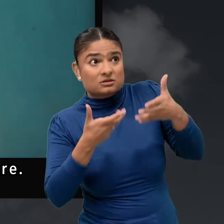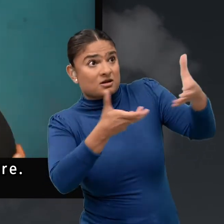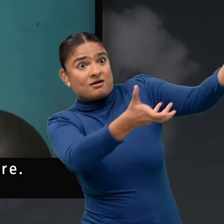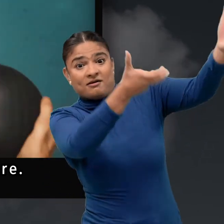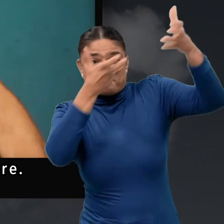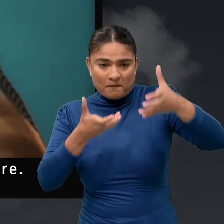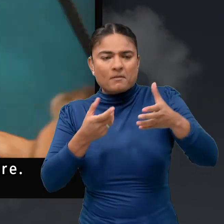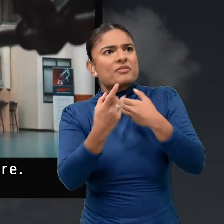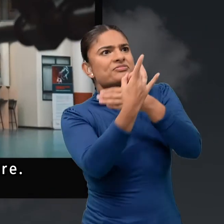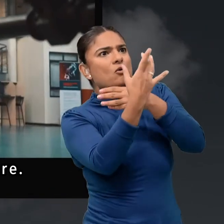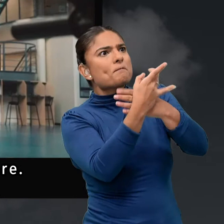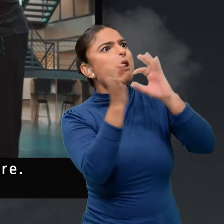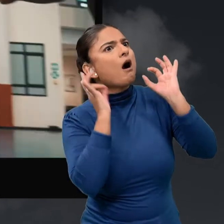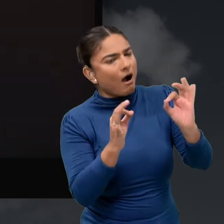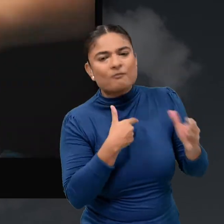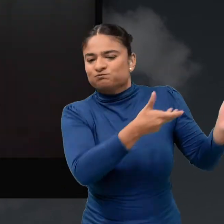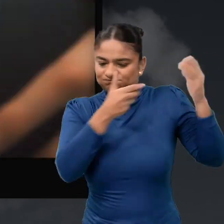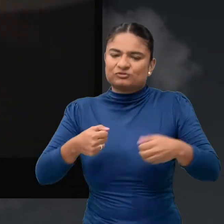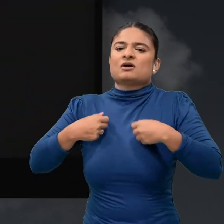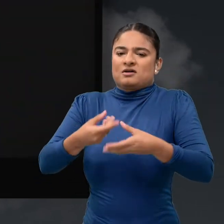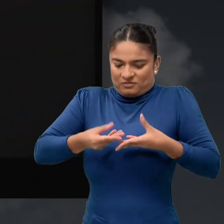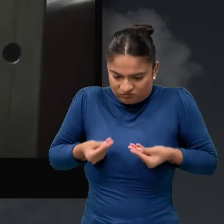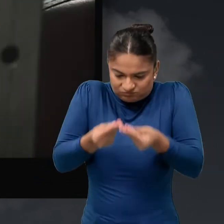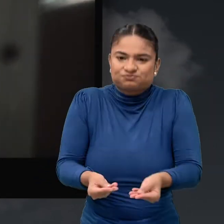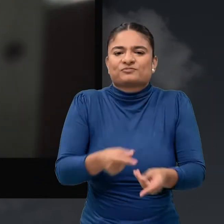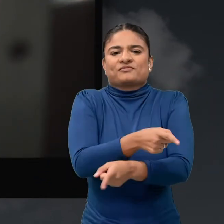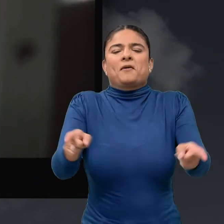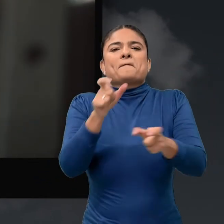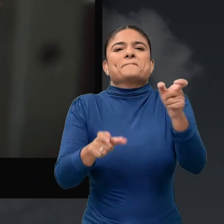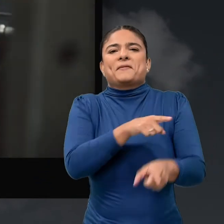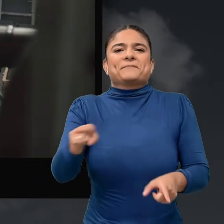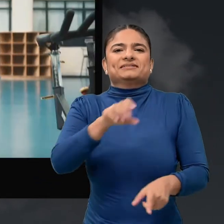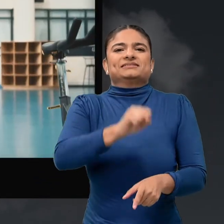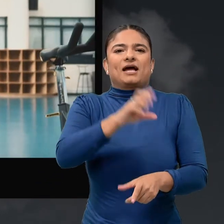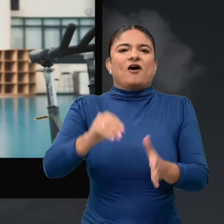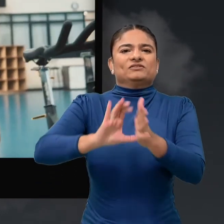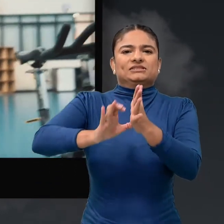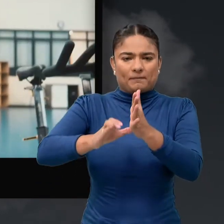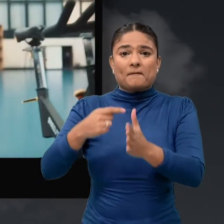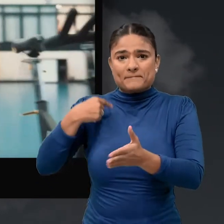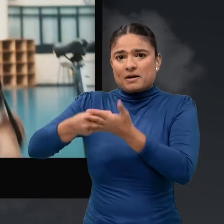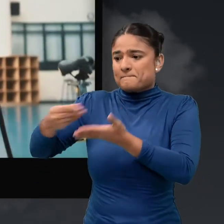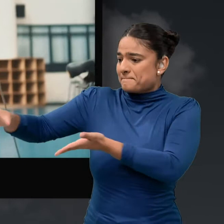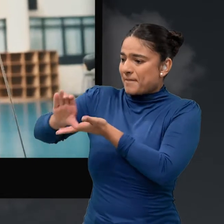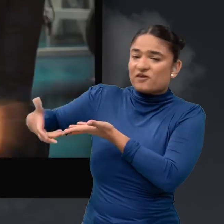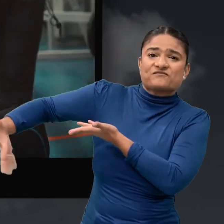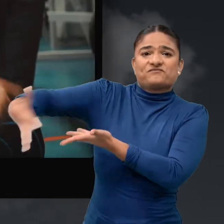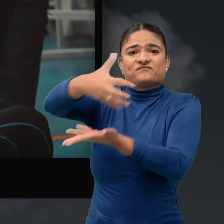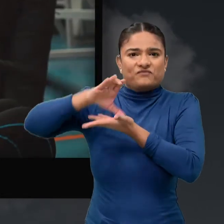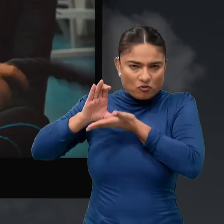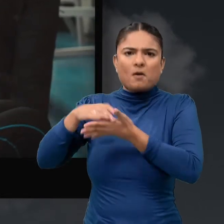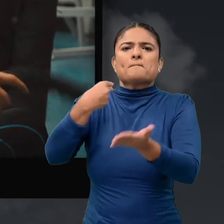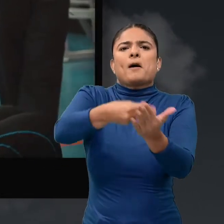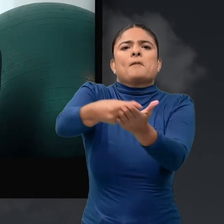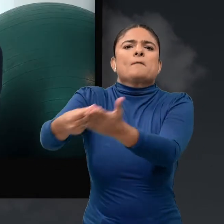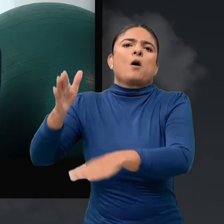to continuing my therapy here. We also did further fundraisers, got a robotic walking suit at the